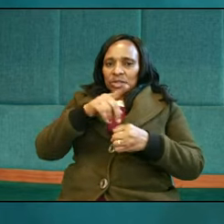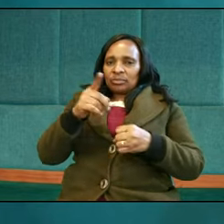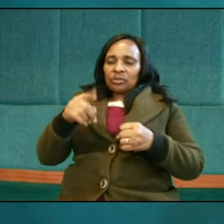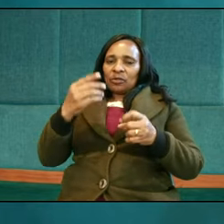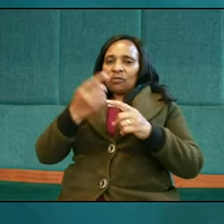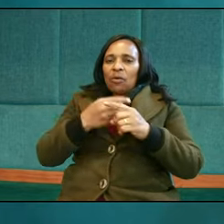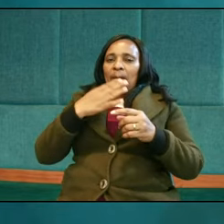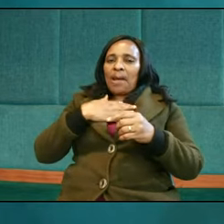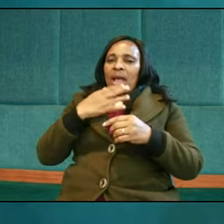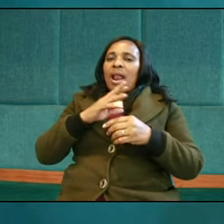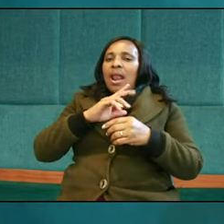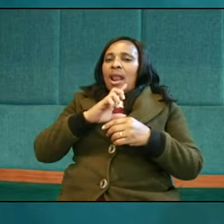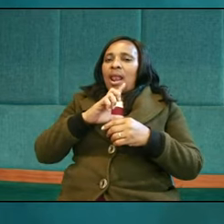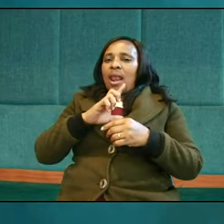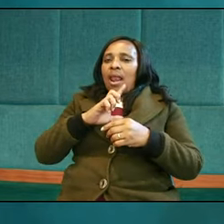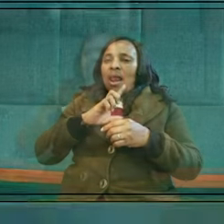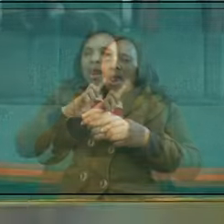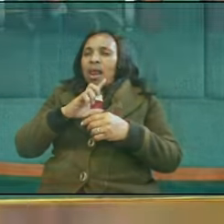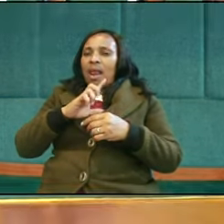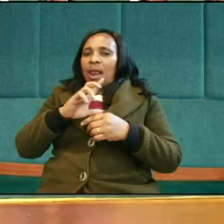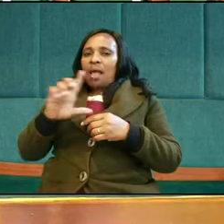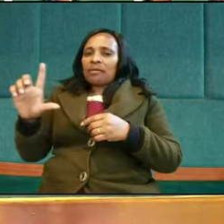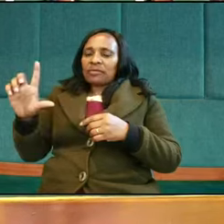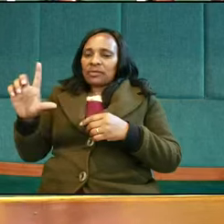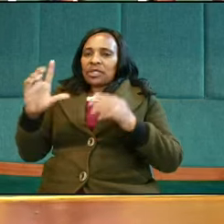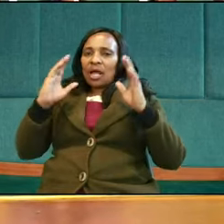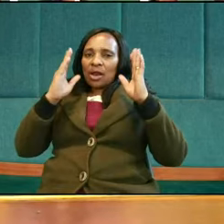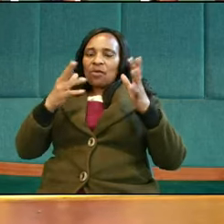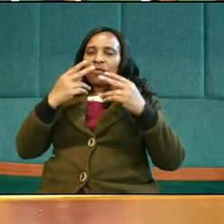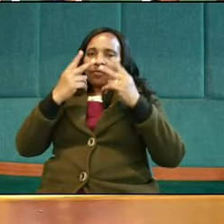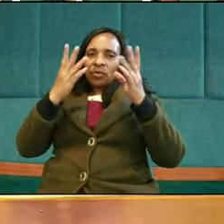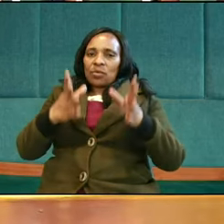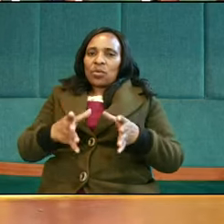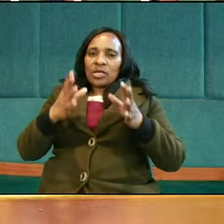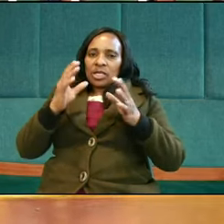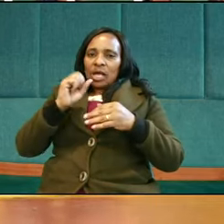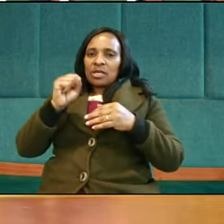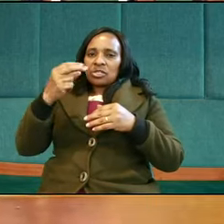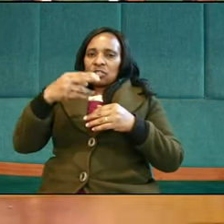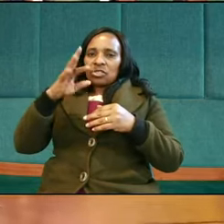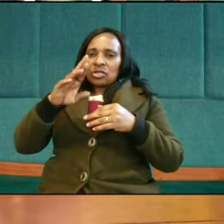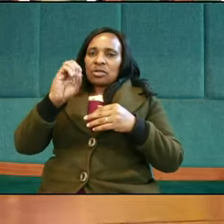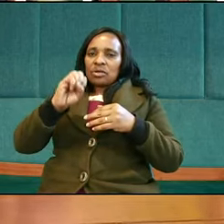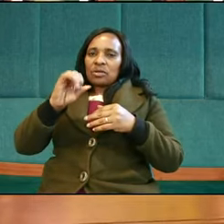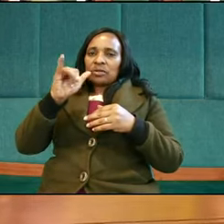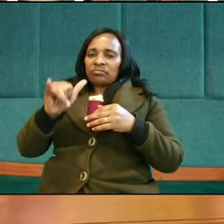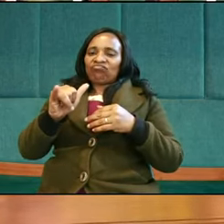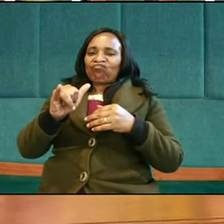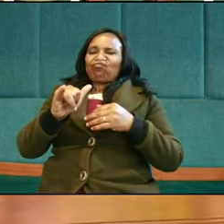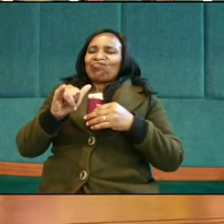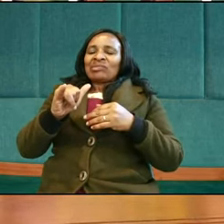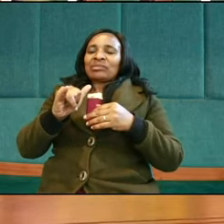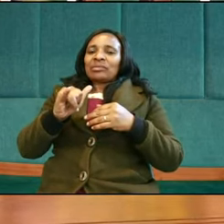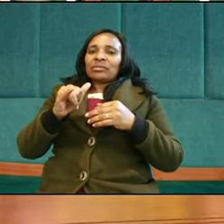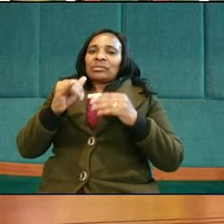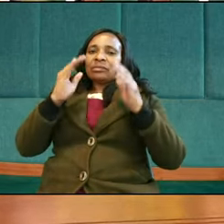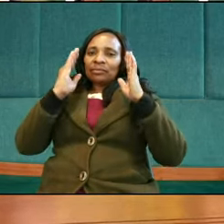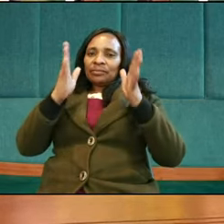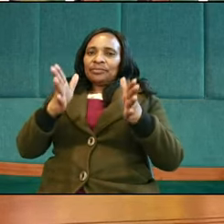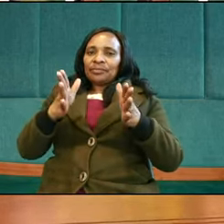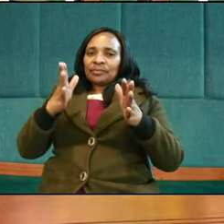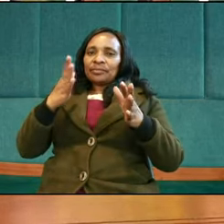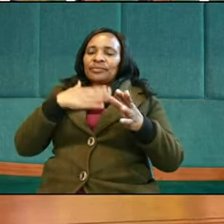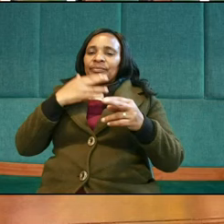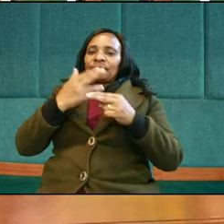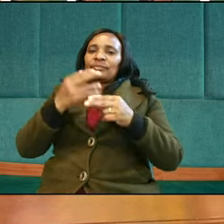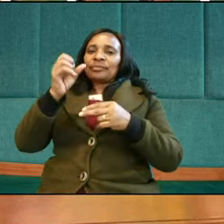from my extreme left. Hello, viewers. My name is Ashley Silas. Hi, my name